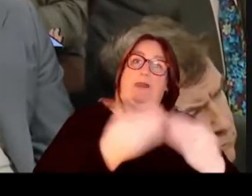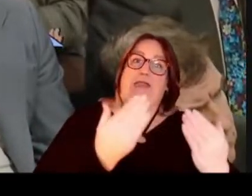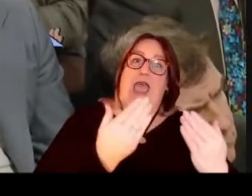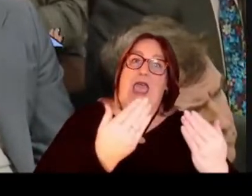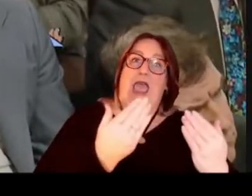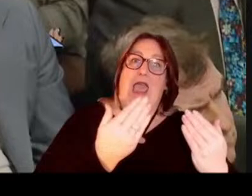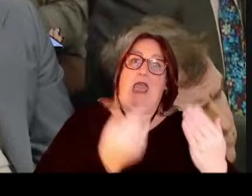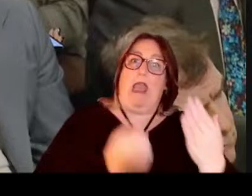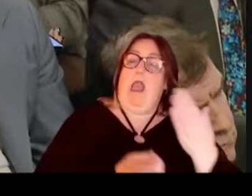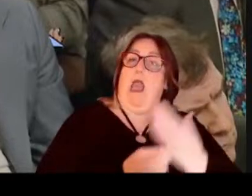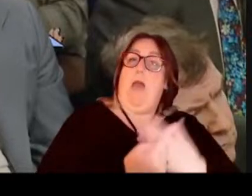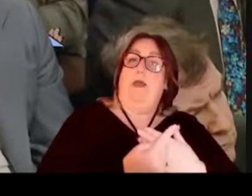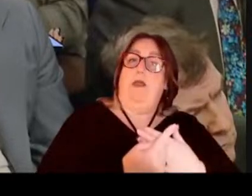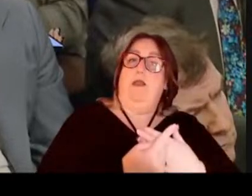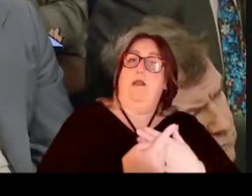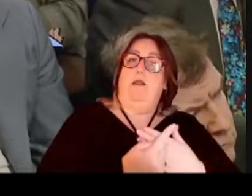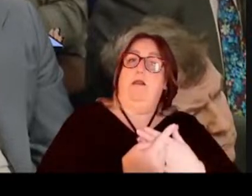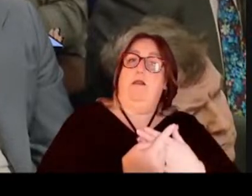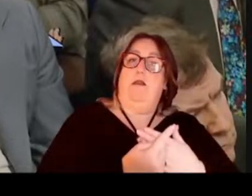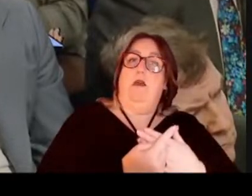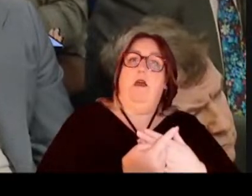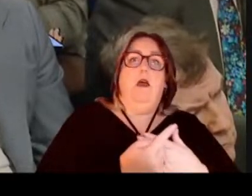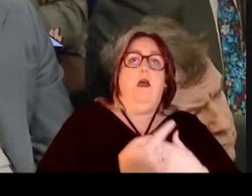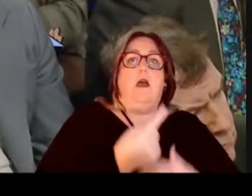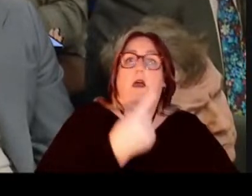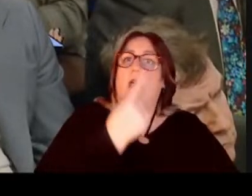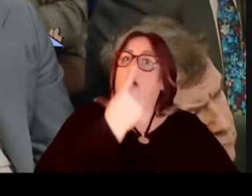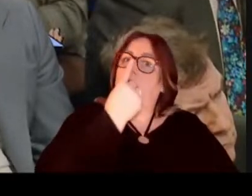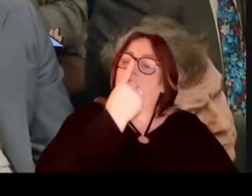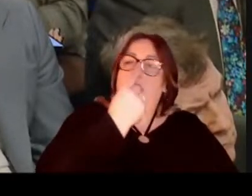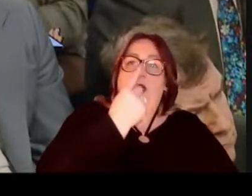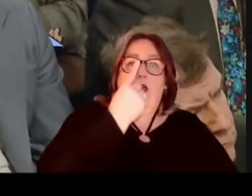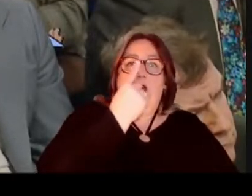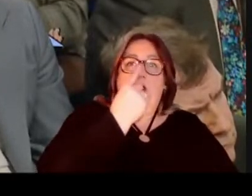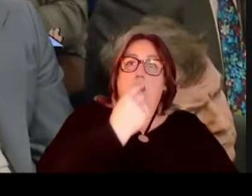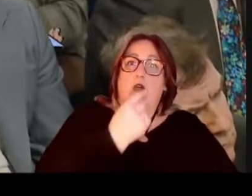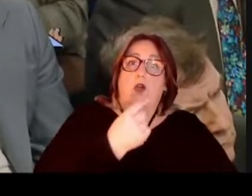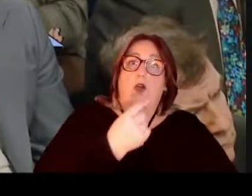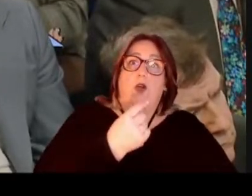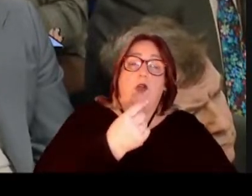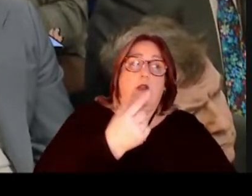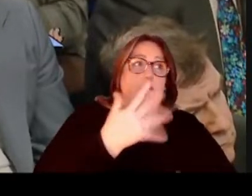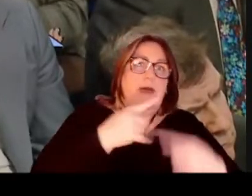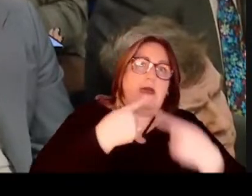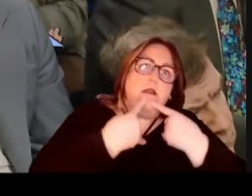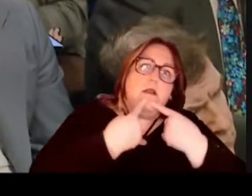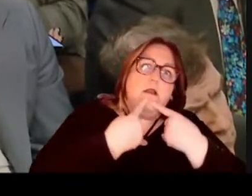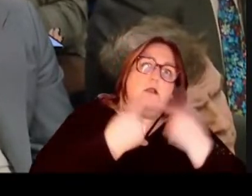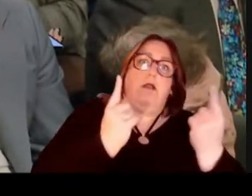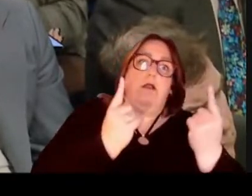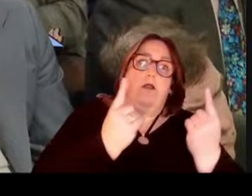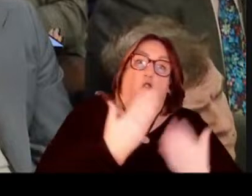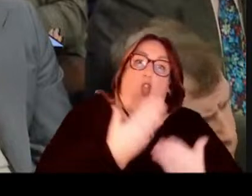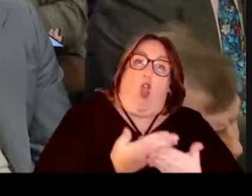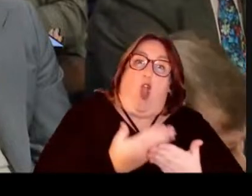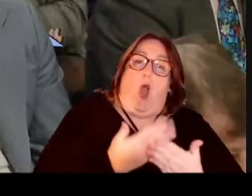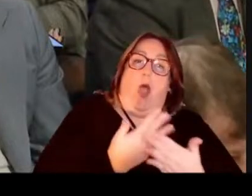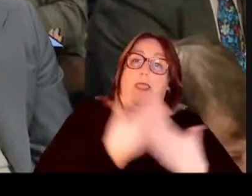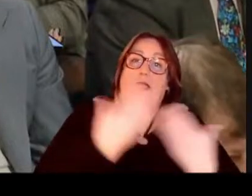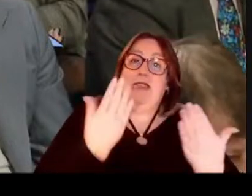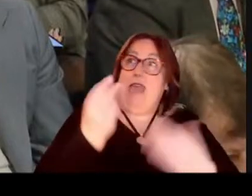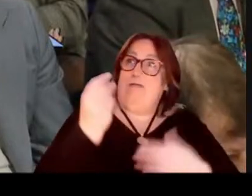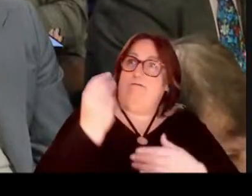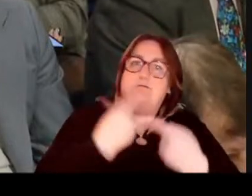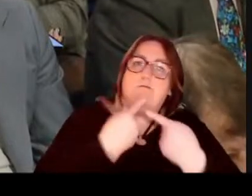before charge, before any risk of prejudicing a trial. Why didn't you do that? And do you think it was a mistake not to provide that